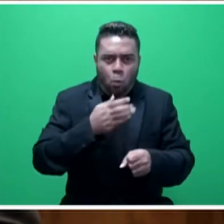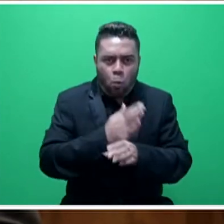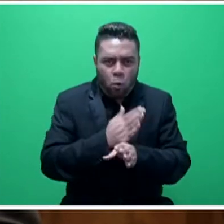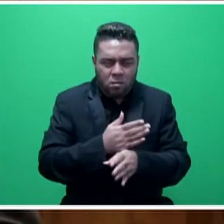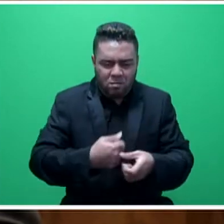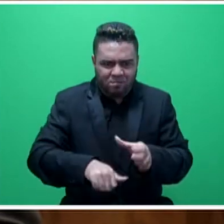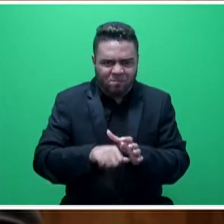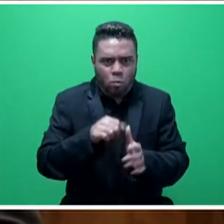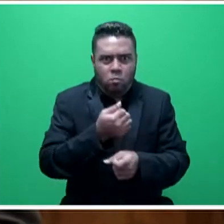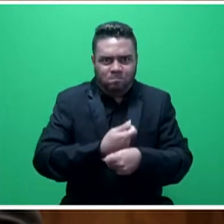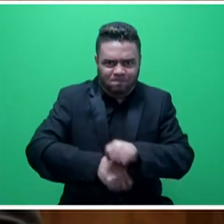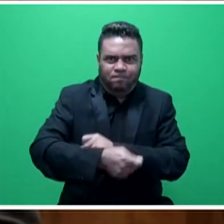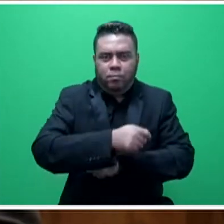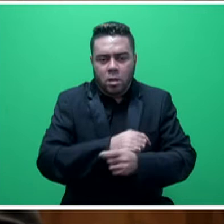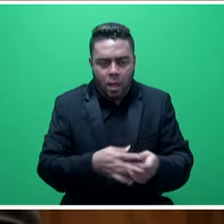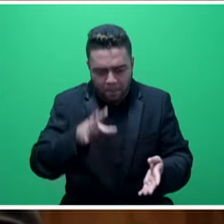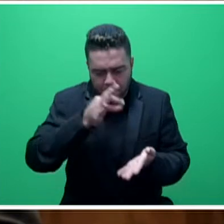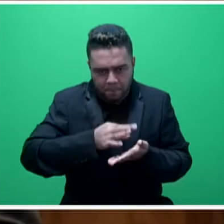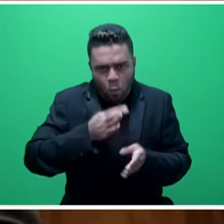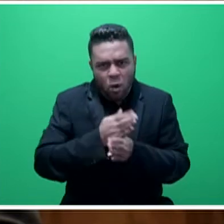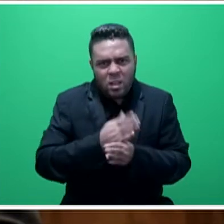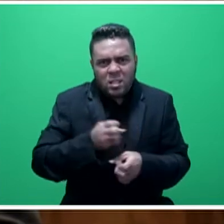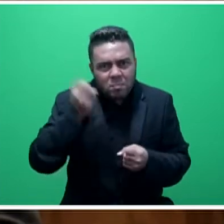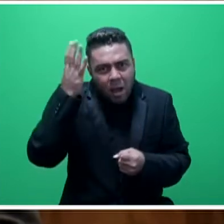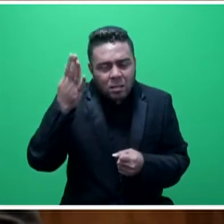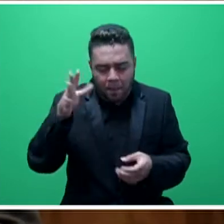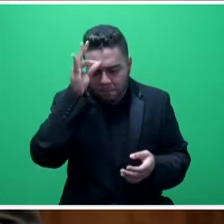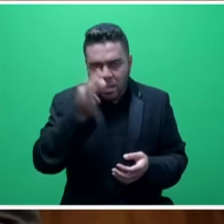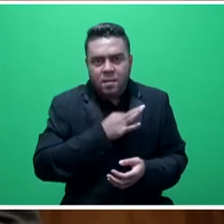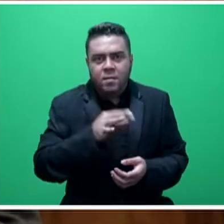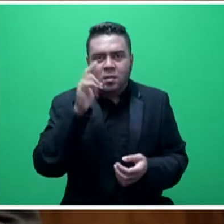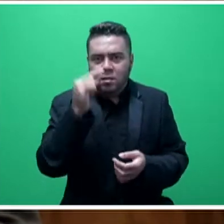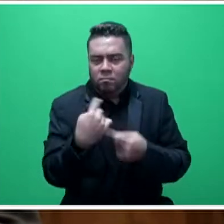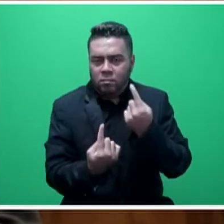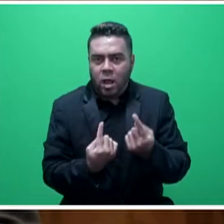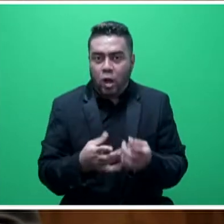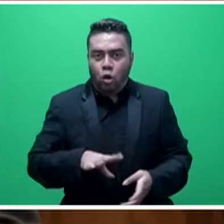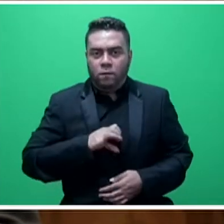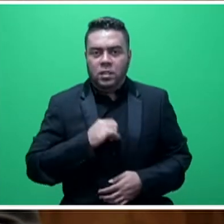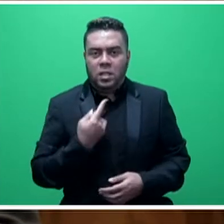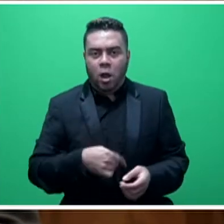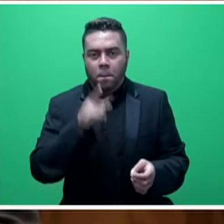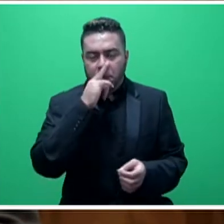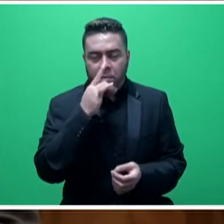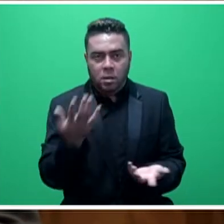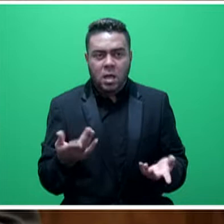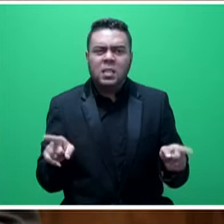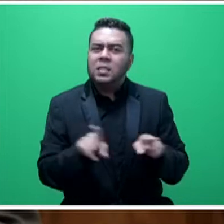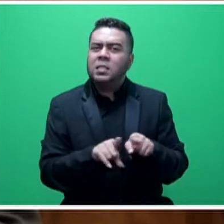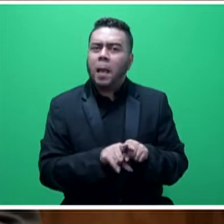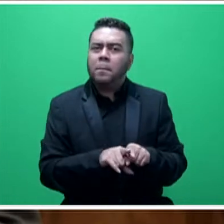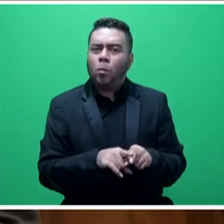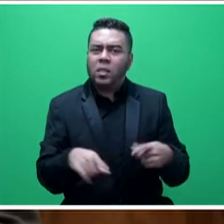smart, and believing in a better future for all Fijians, and of course building confidence in our people. Just like tropical cyclone